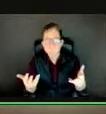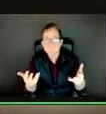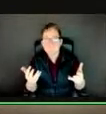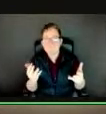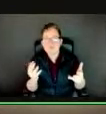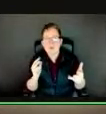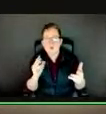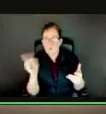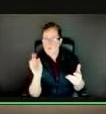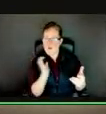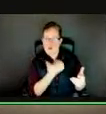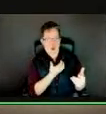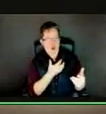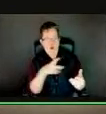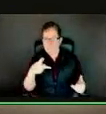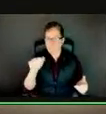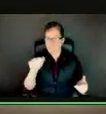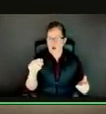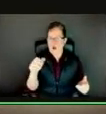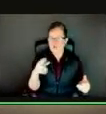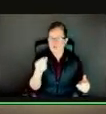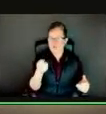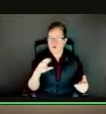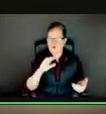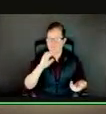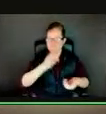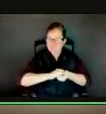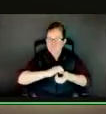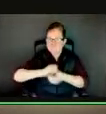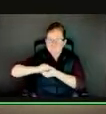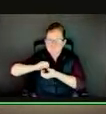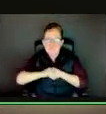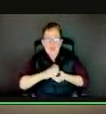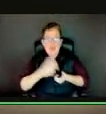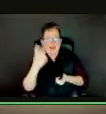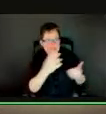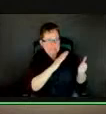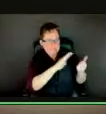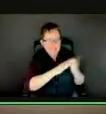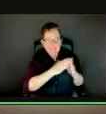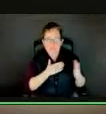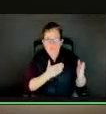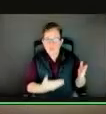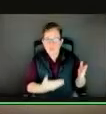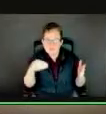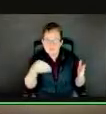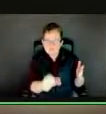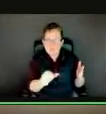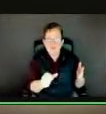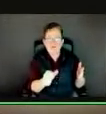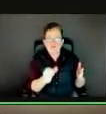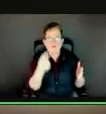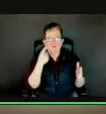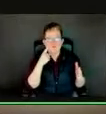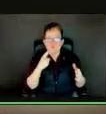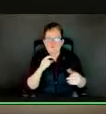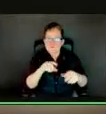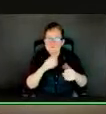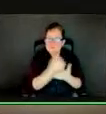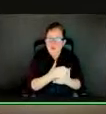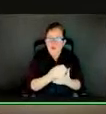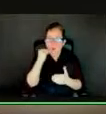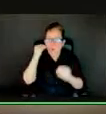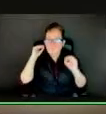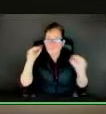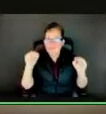where our partners fall on this list. I see how much money the city is willing to spend to address homelessness, but I don't see how much money